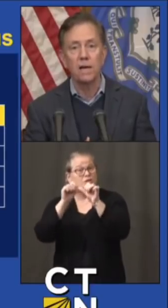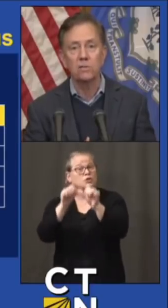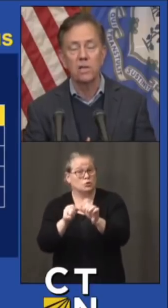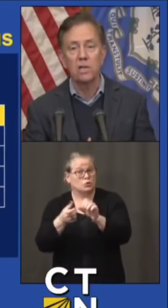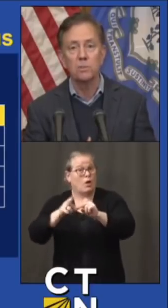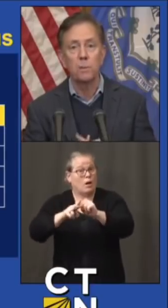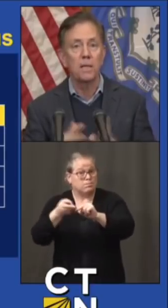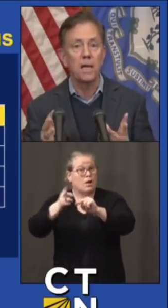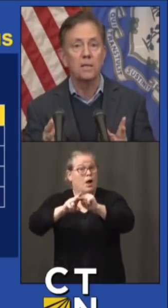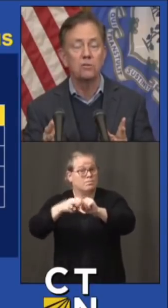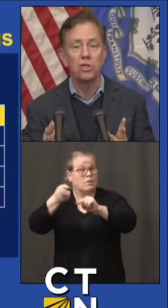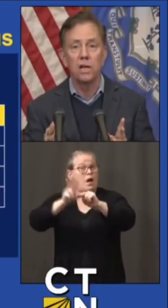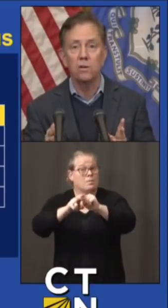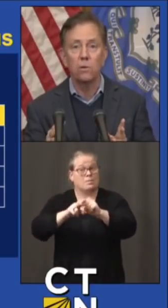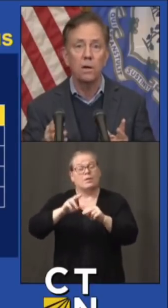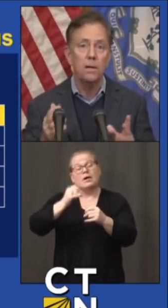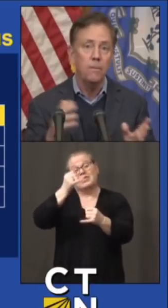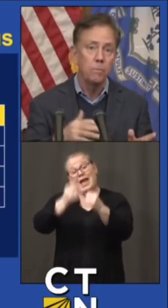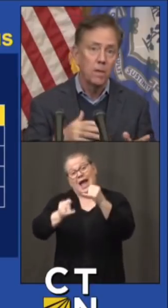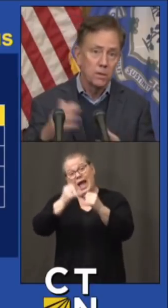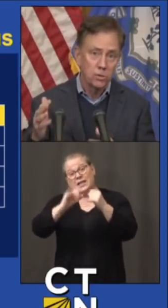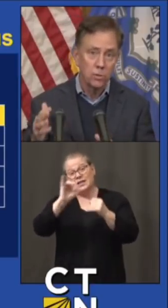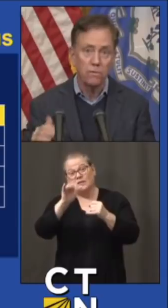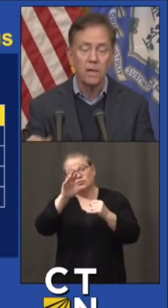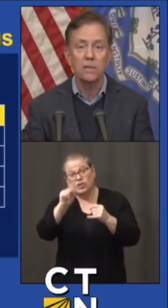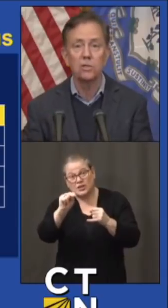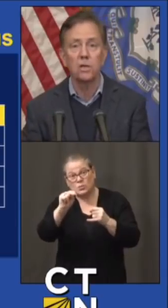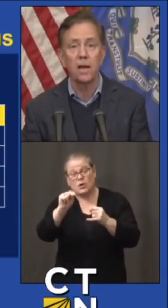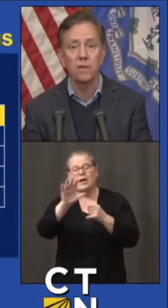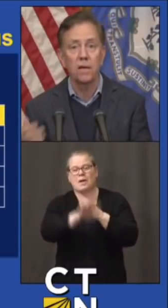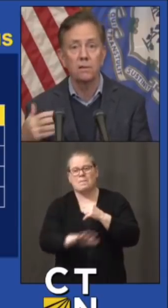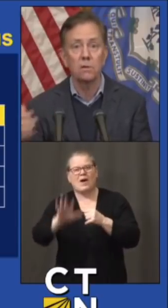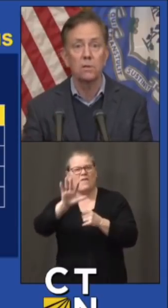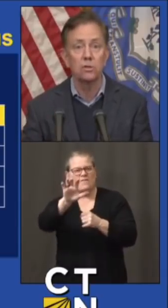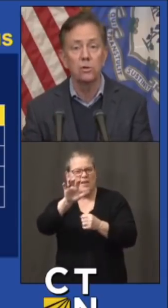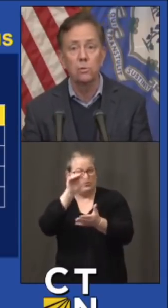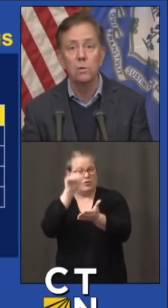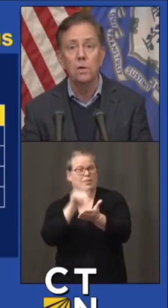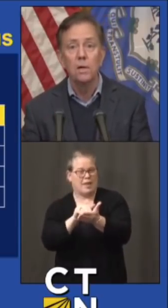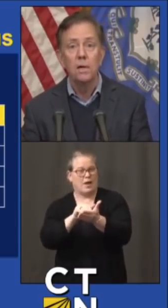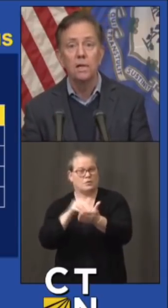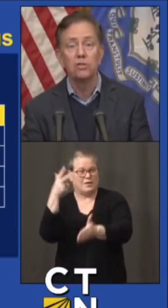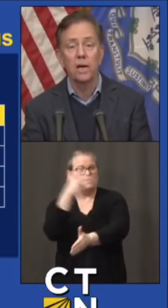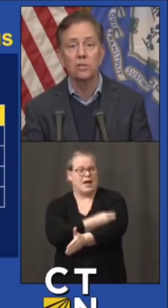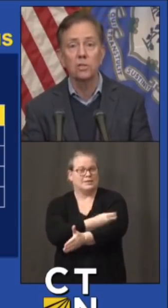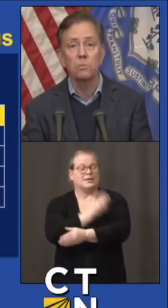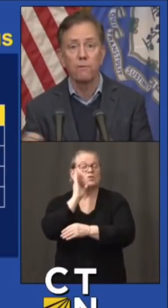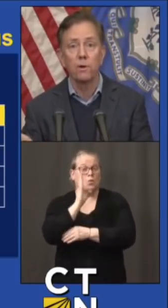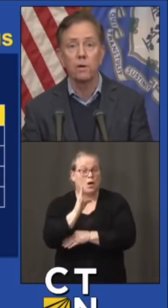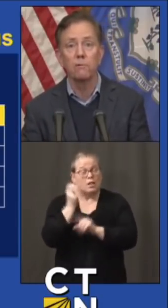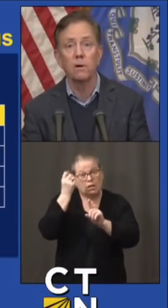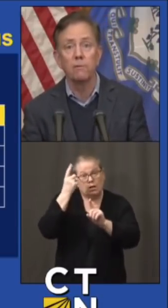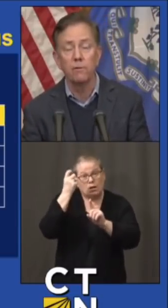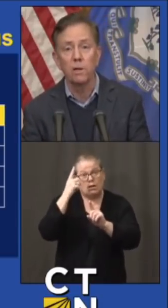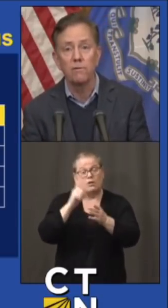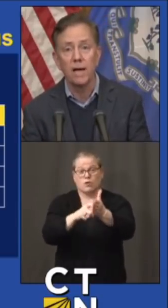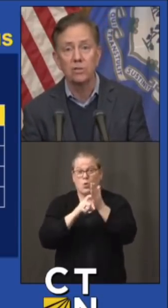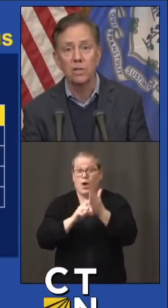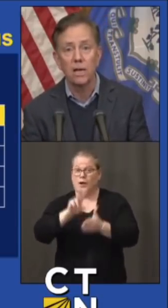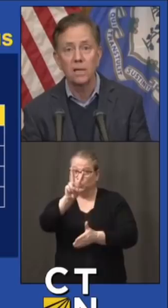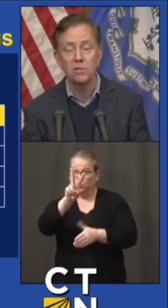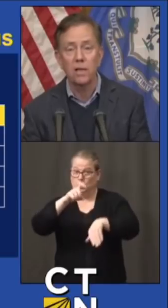500,000 vaccines by the end of January. Sort of each, you have to get 2 injections before you're